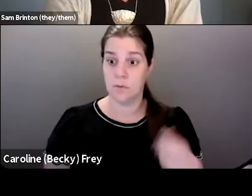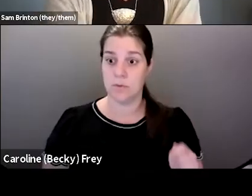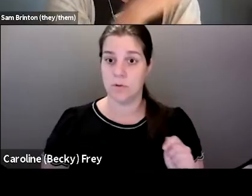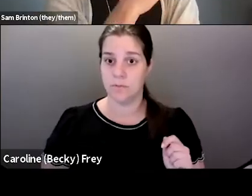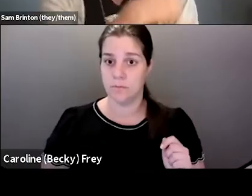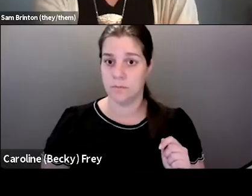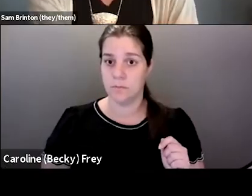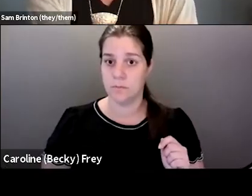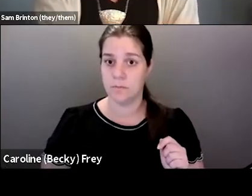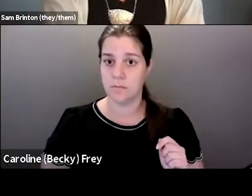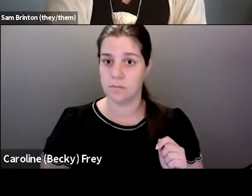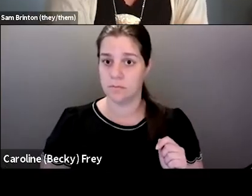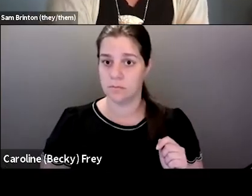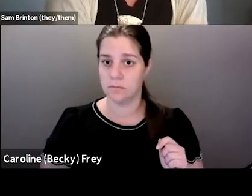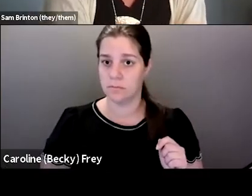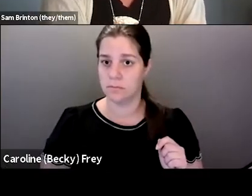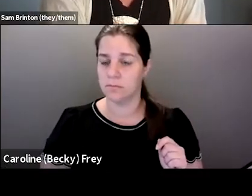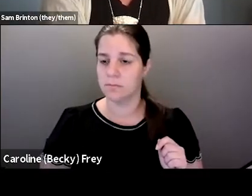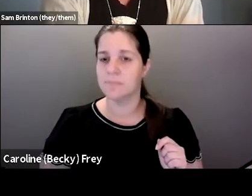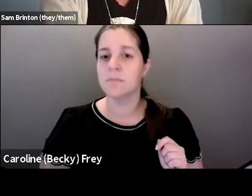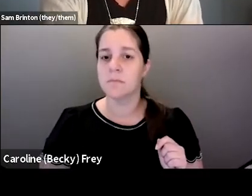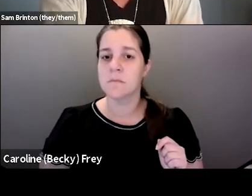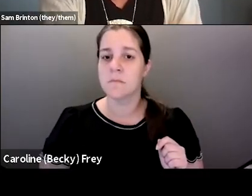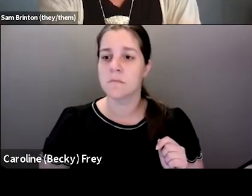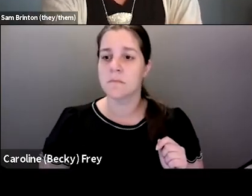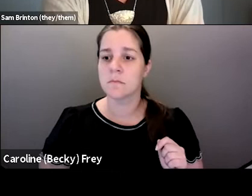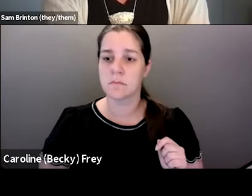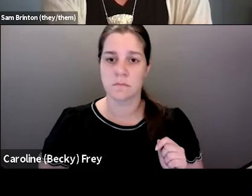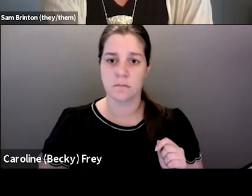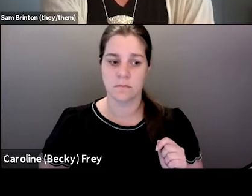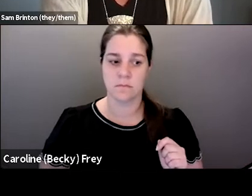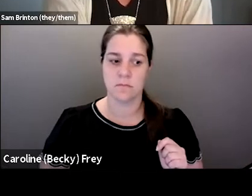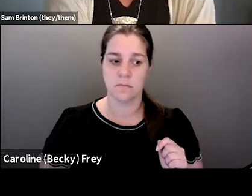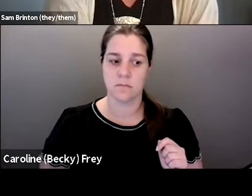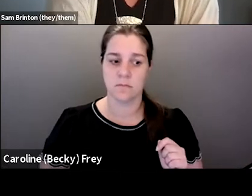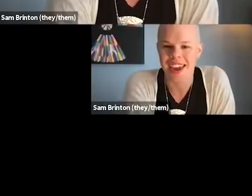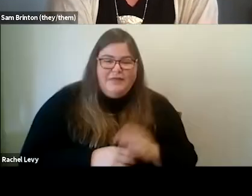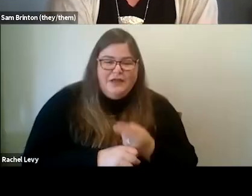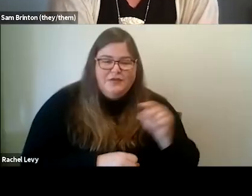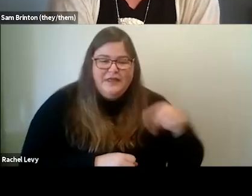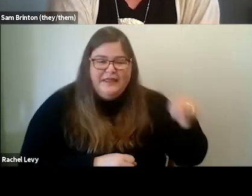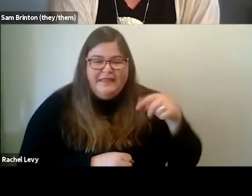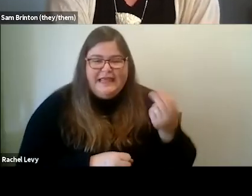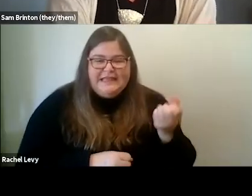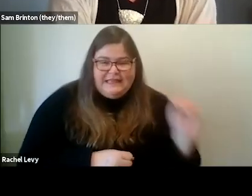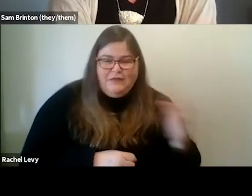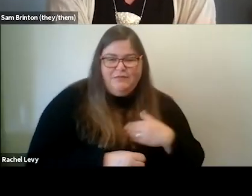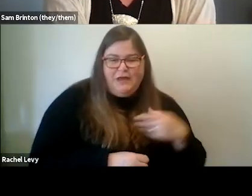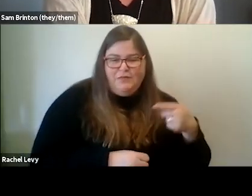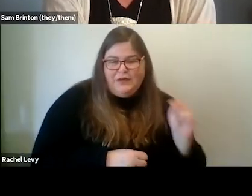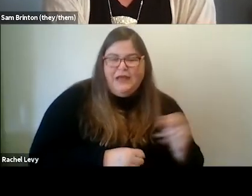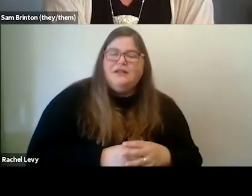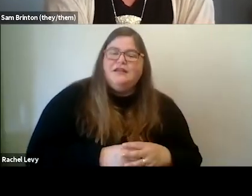Hello, everyone. Excuse me. Hello, everyone. My name is Sam Brinton. I use they and them as my pronouns, and I get to serve as the Vice President